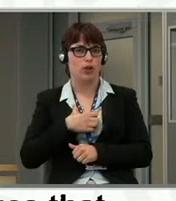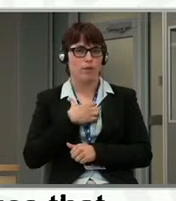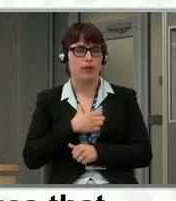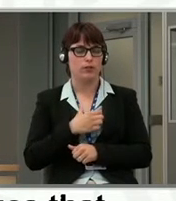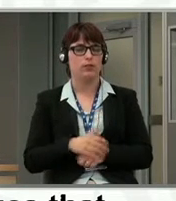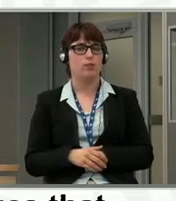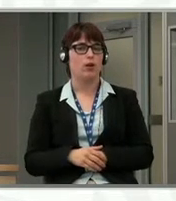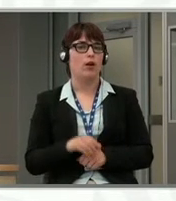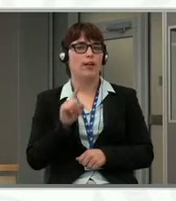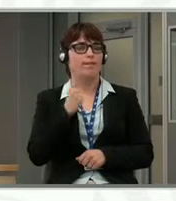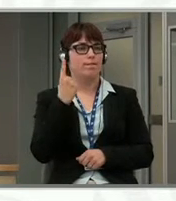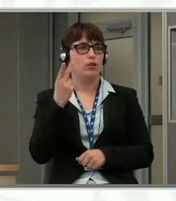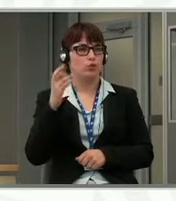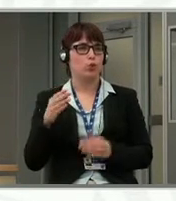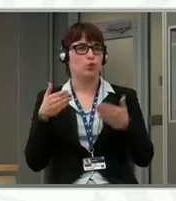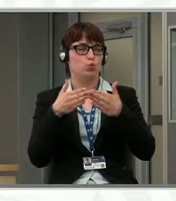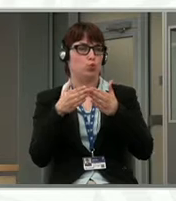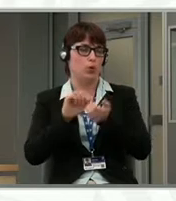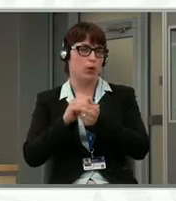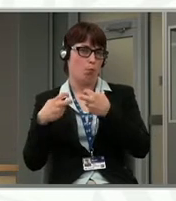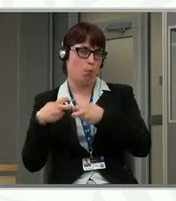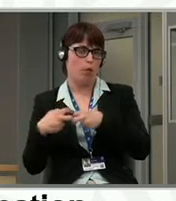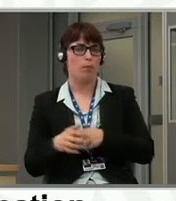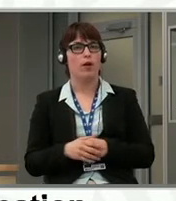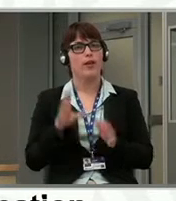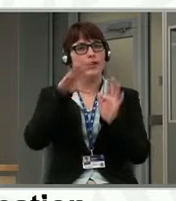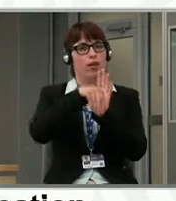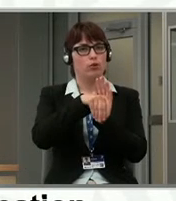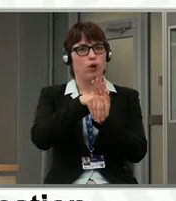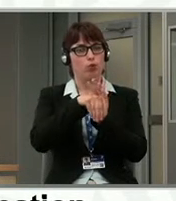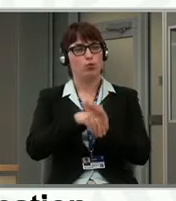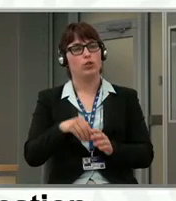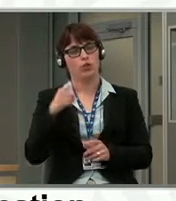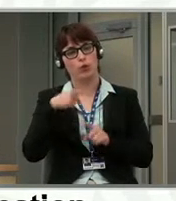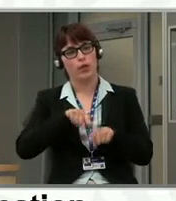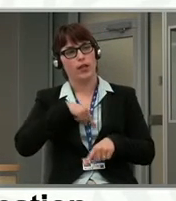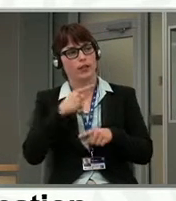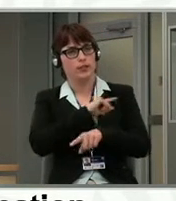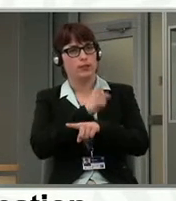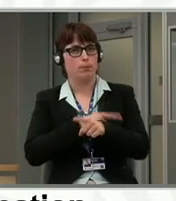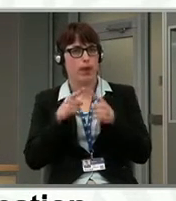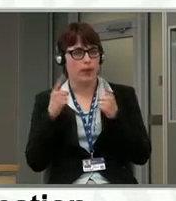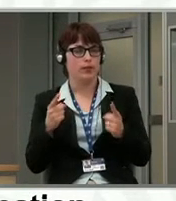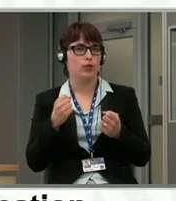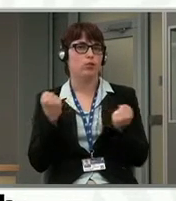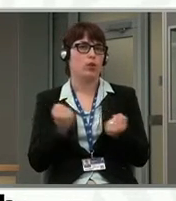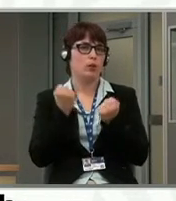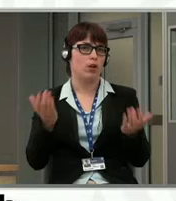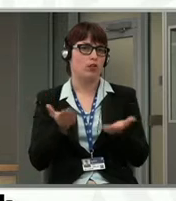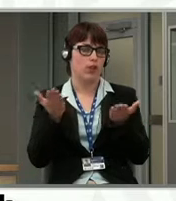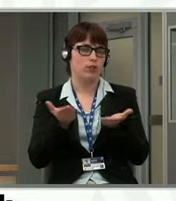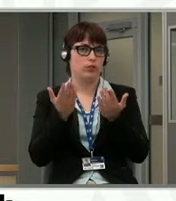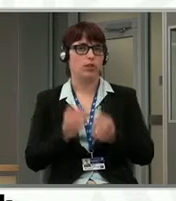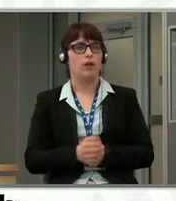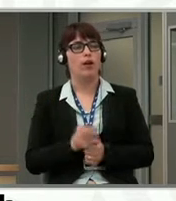The capacity improvement and the creation of integrated programs for persons with disabilities are one of the cornerstones